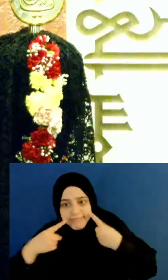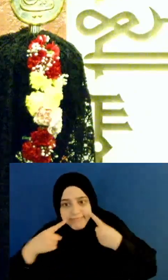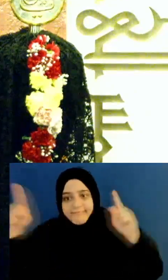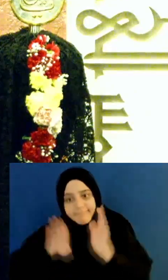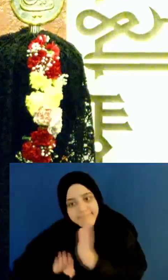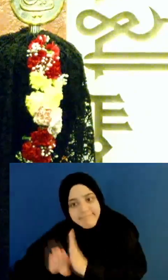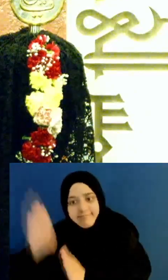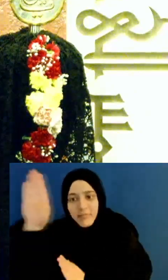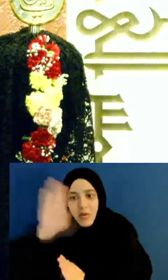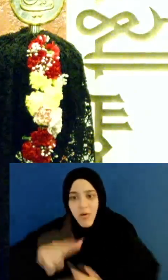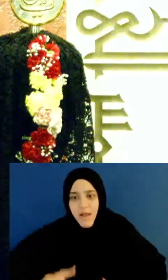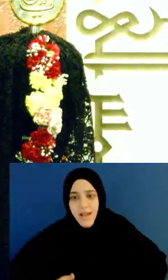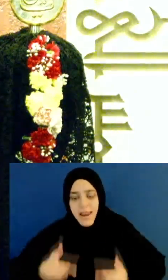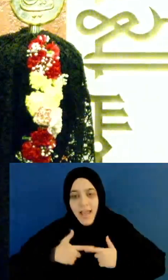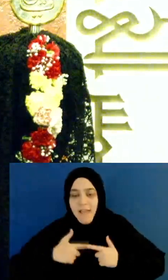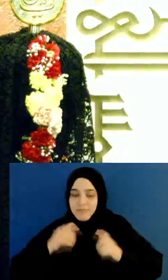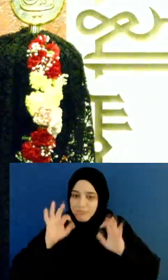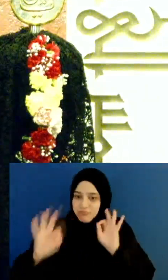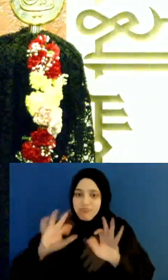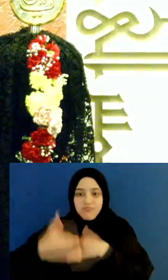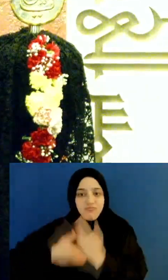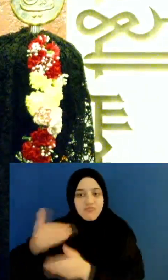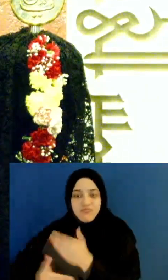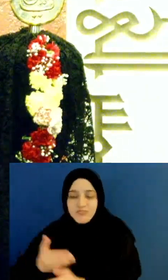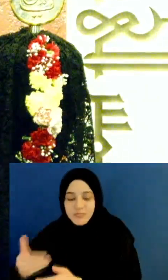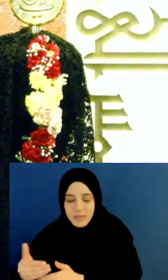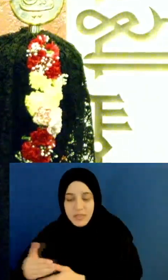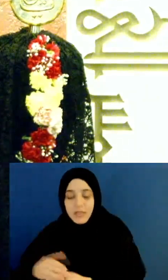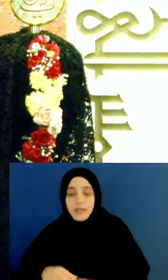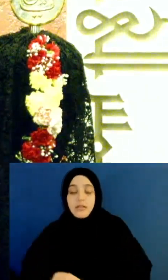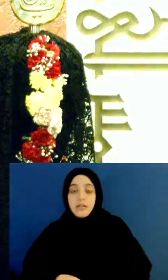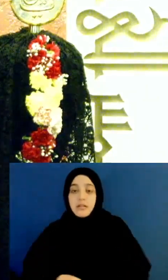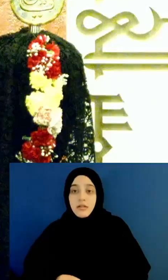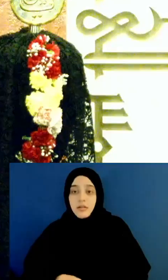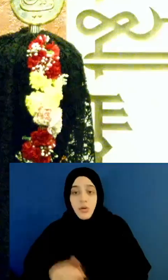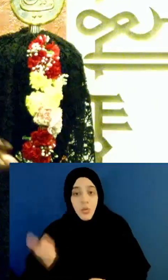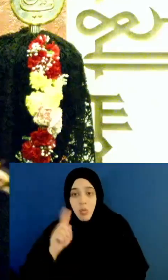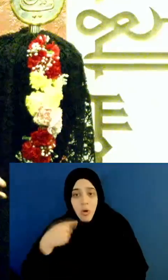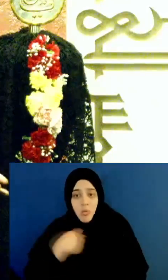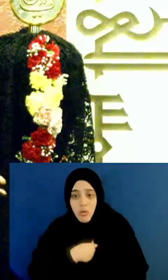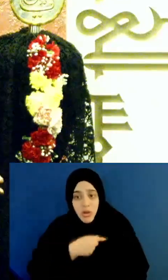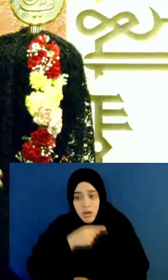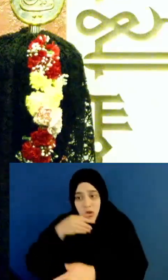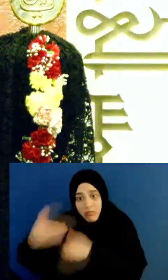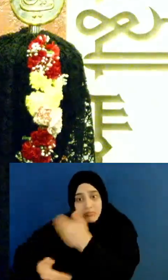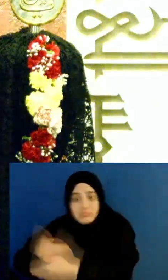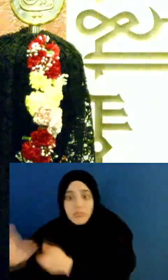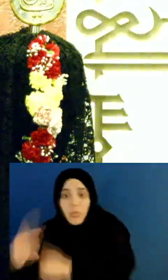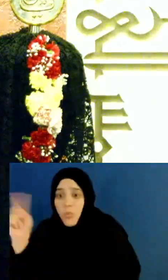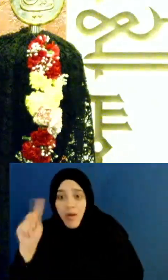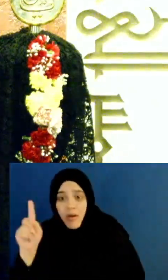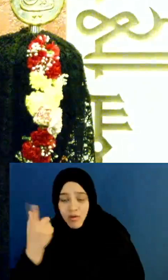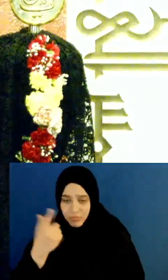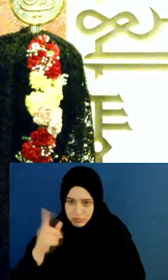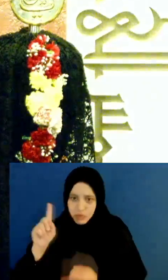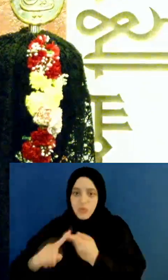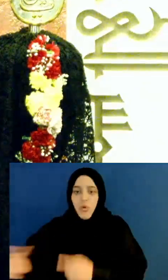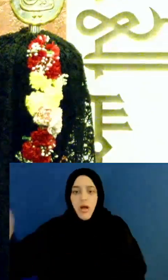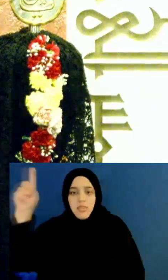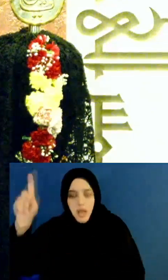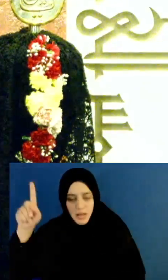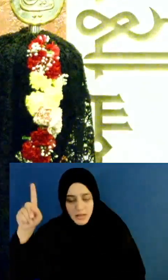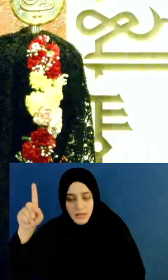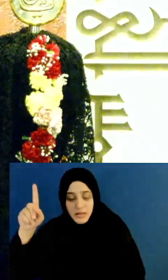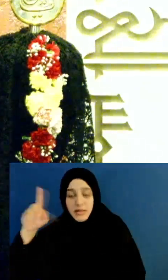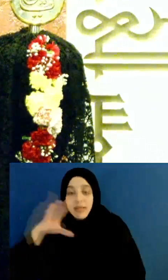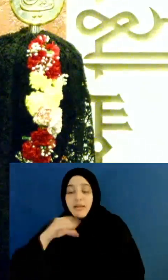accordingly. And then where are we heading to? The same thing, we are heading to Allah, Tabaraka wa Ta'ala, and we will need his mercy